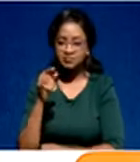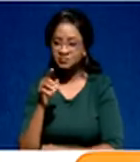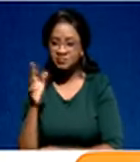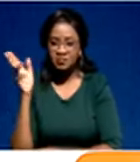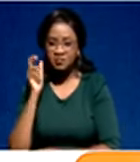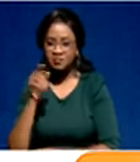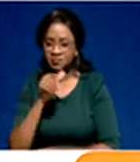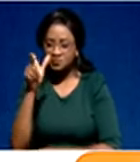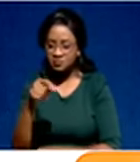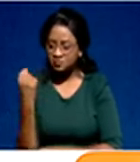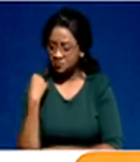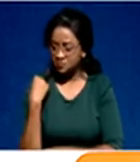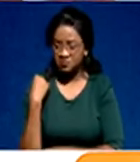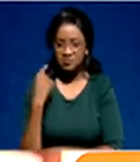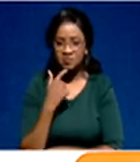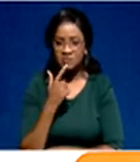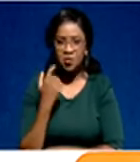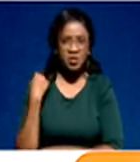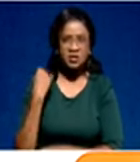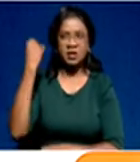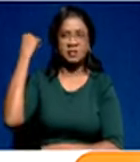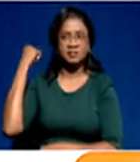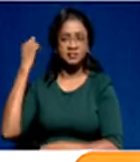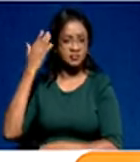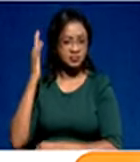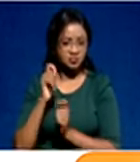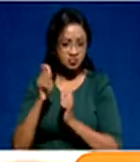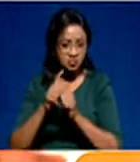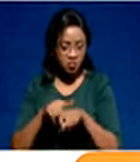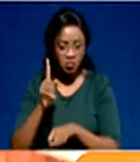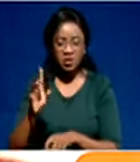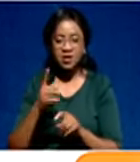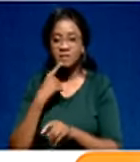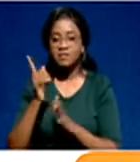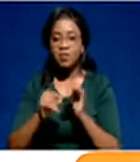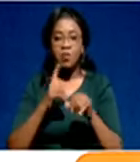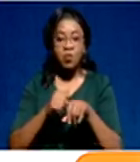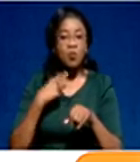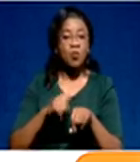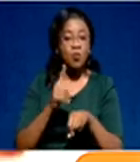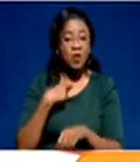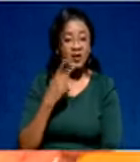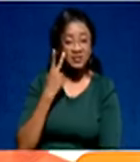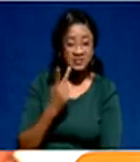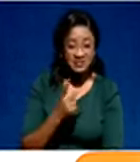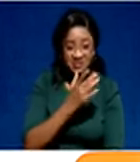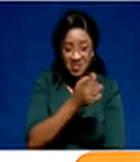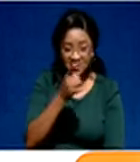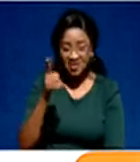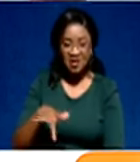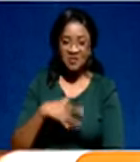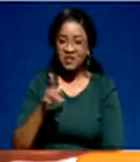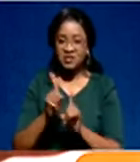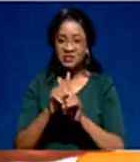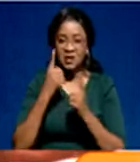say yesterday, when I don't know the day yesterday or the day before, that when he sees things, he feels like crying.